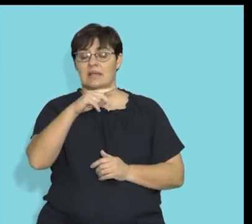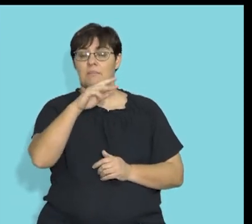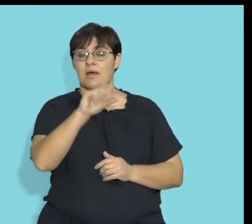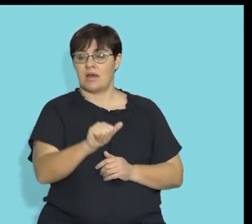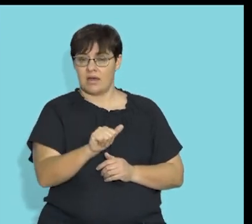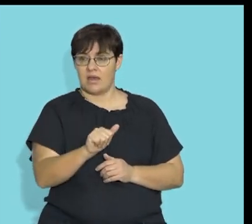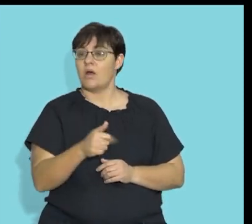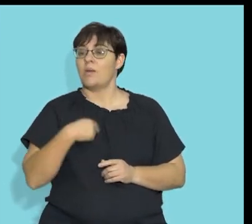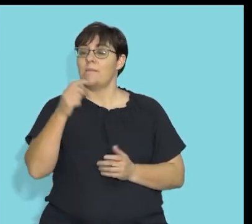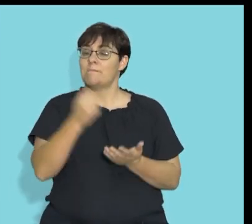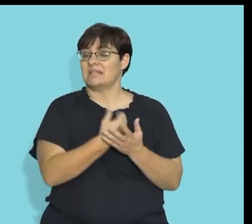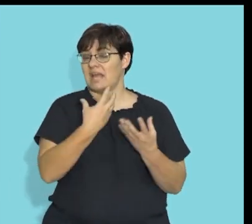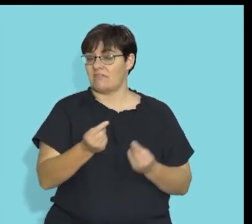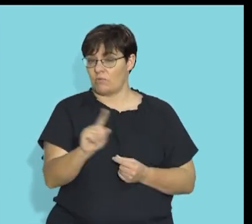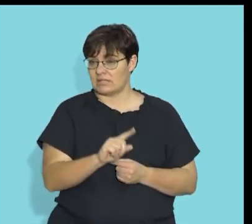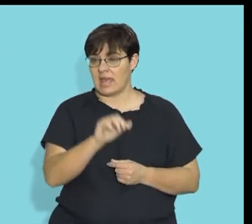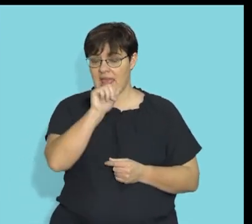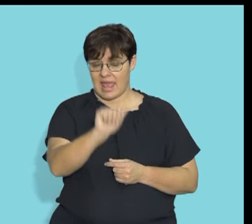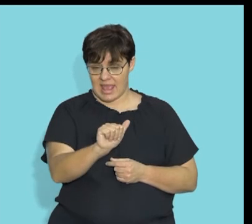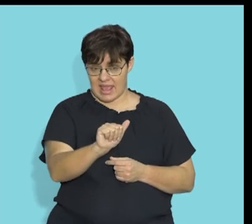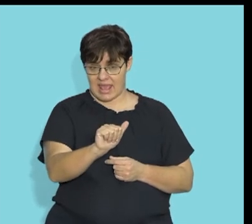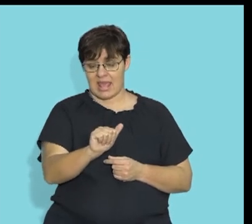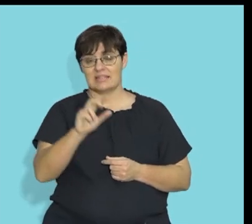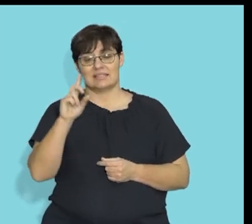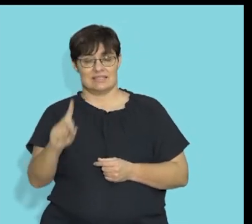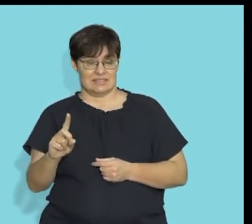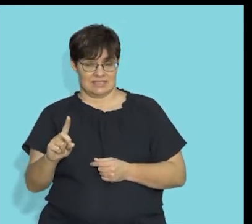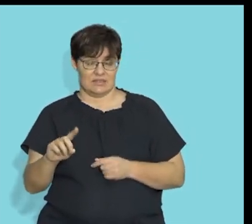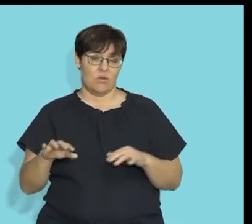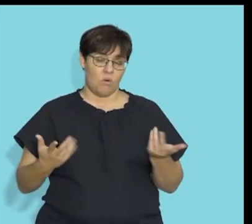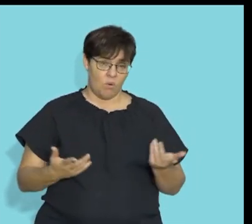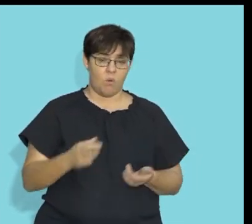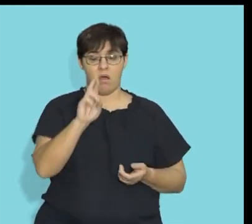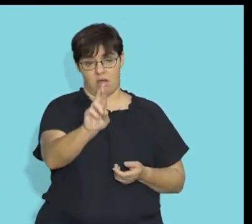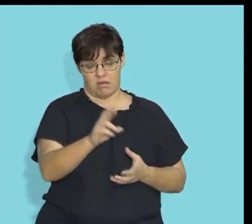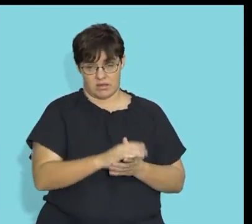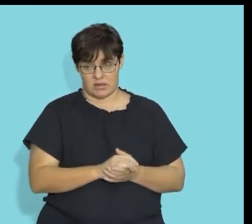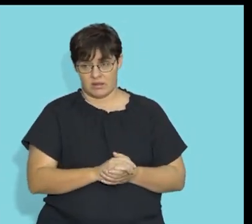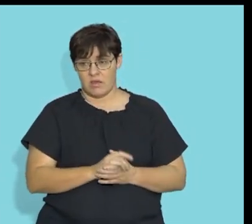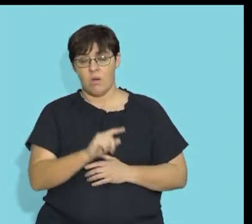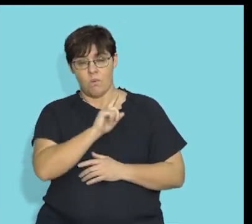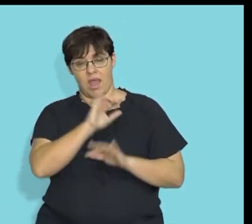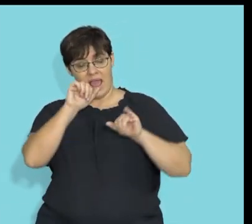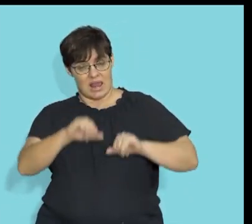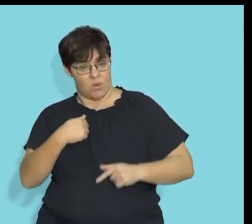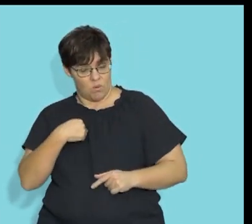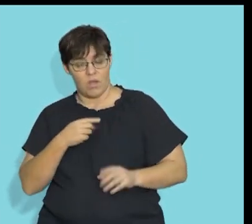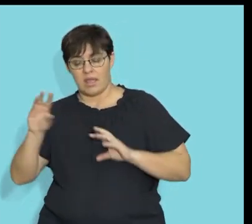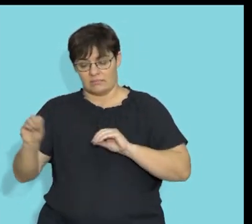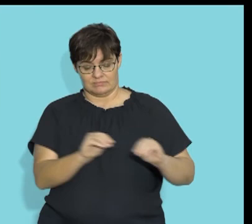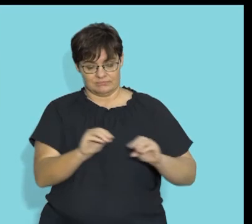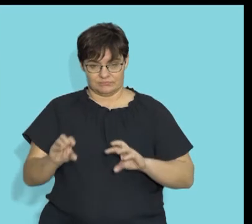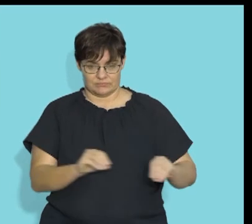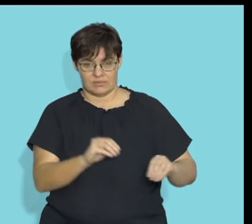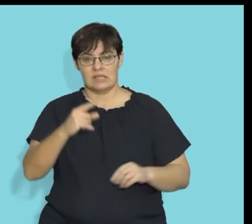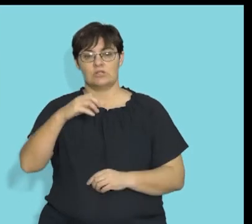for sigma sums, I actually have to have my a and my d, or in this case my r, because that allows me